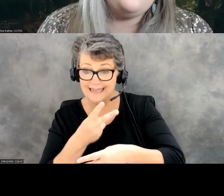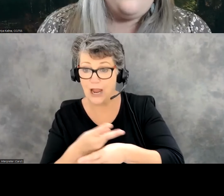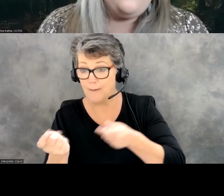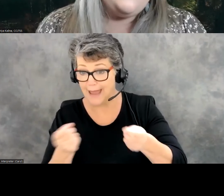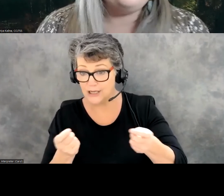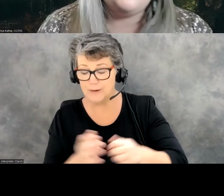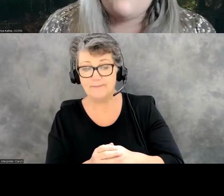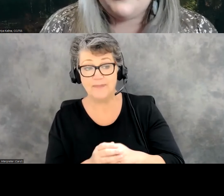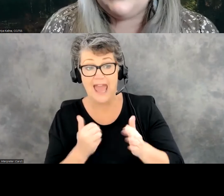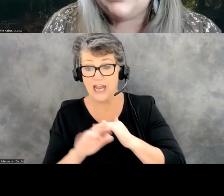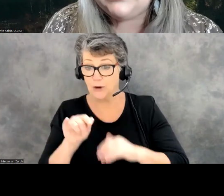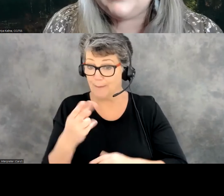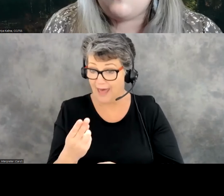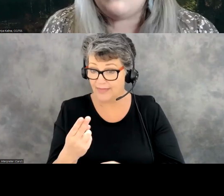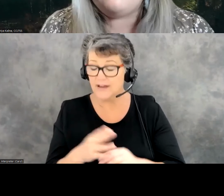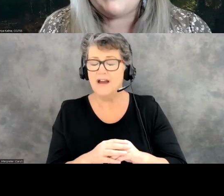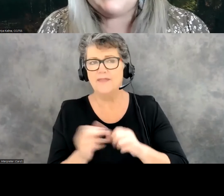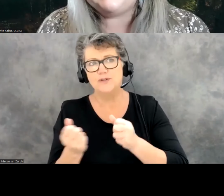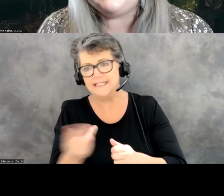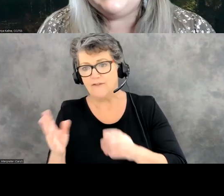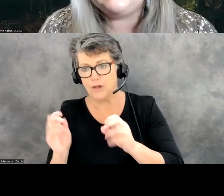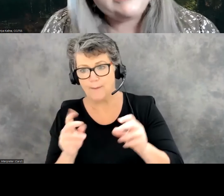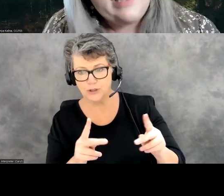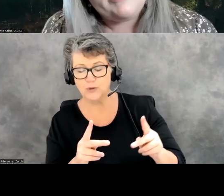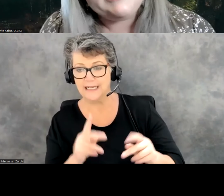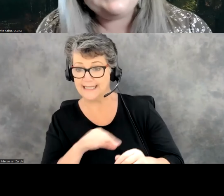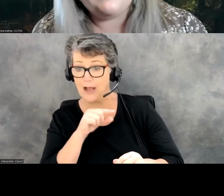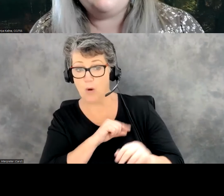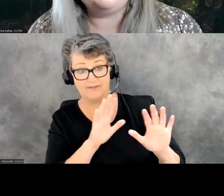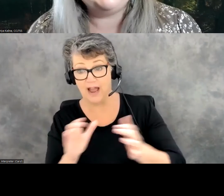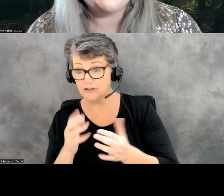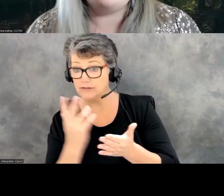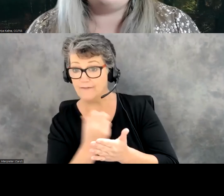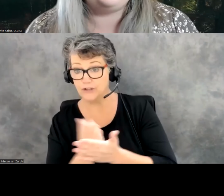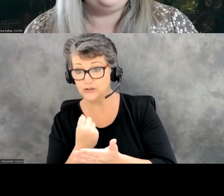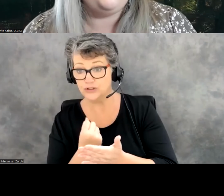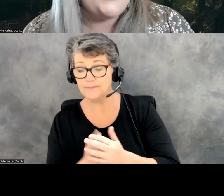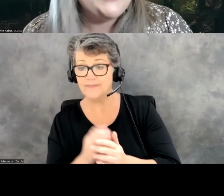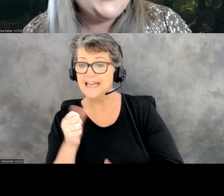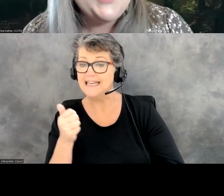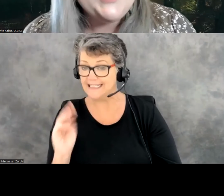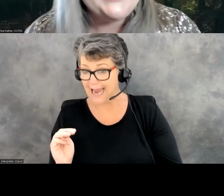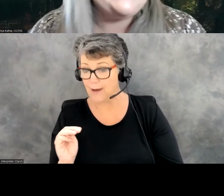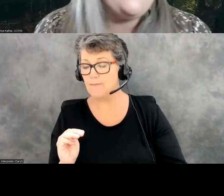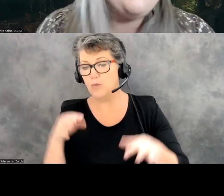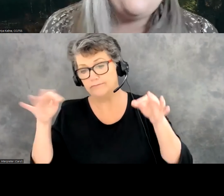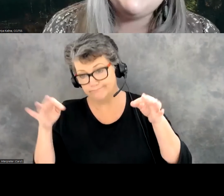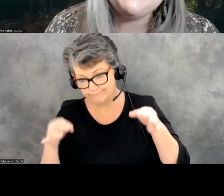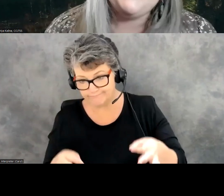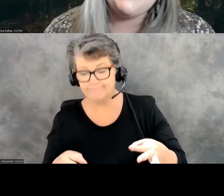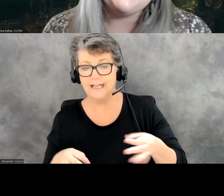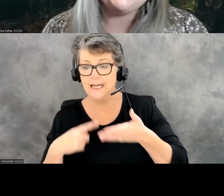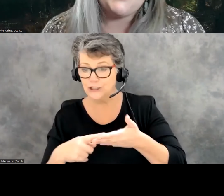under PATH, there are a number of opportunities that qualified entities could leverage. Sam will walk us through those, talk